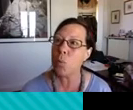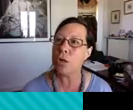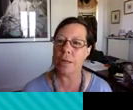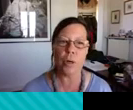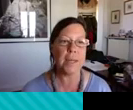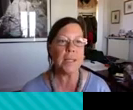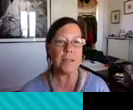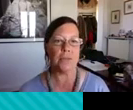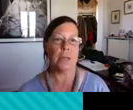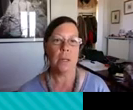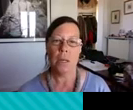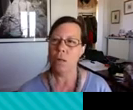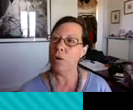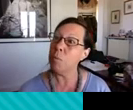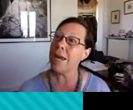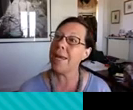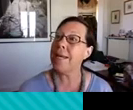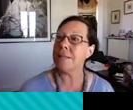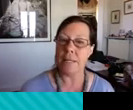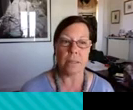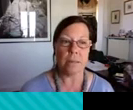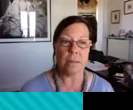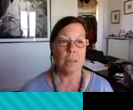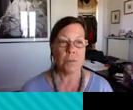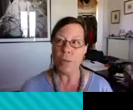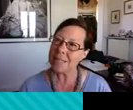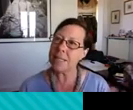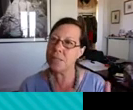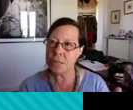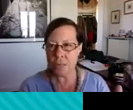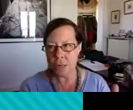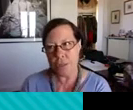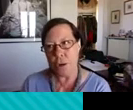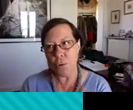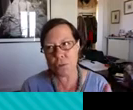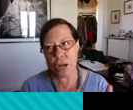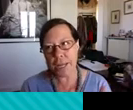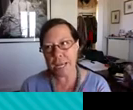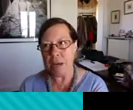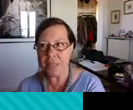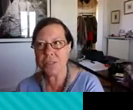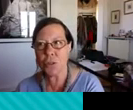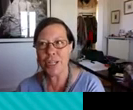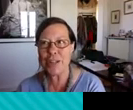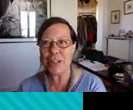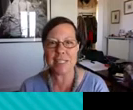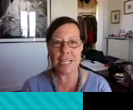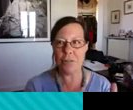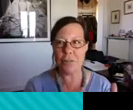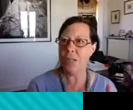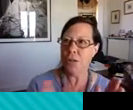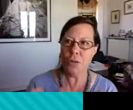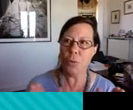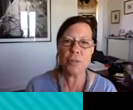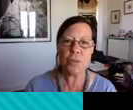they work and where they live, whether more aid is needed. So it gets us, you know, talking about this story here instead